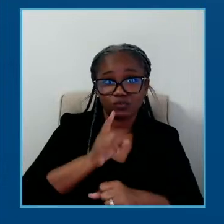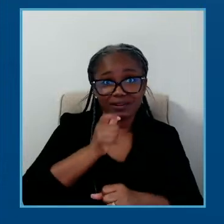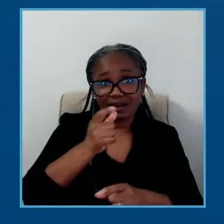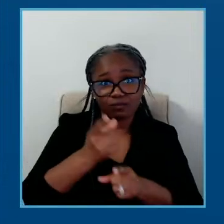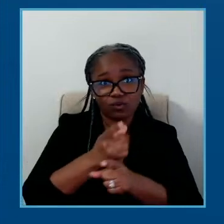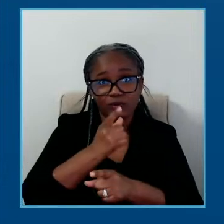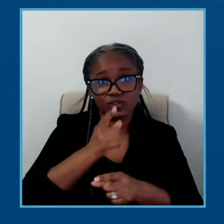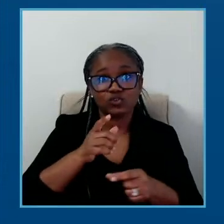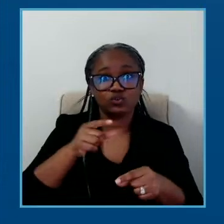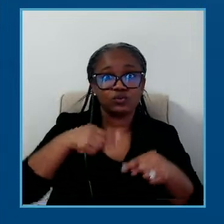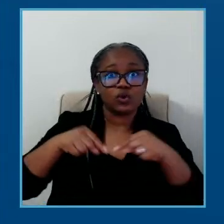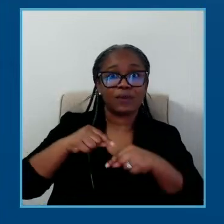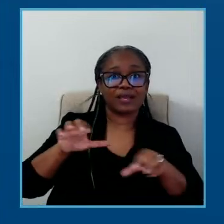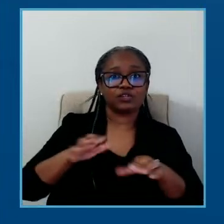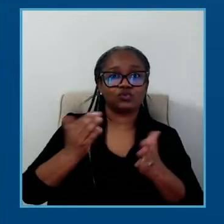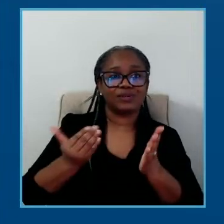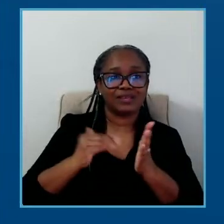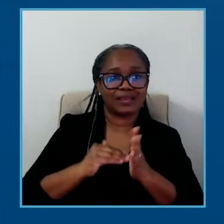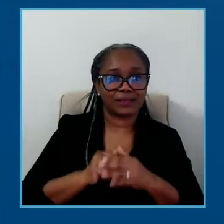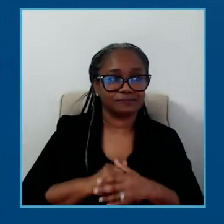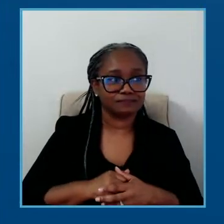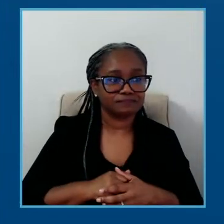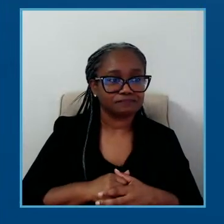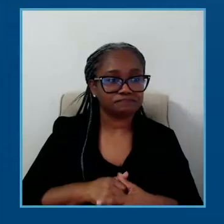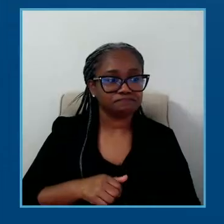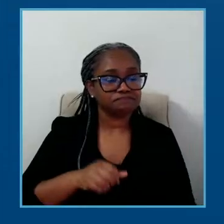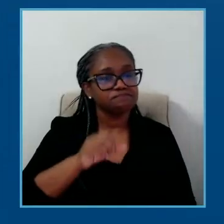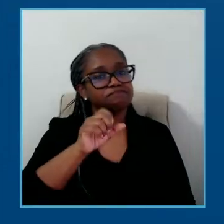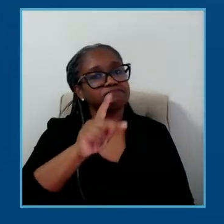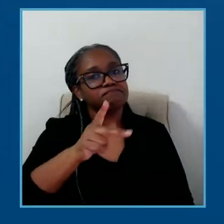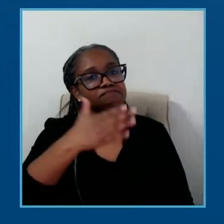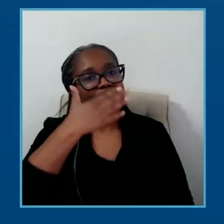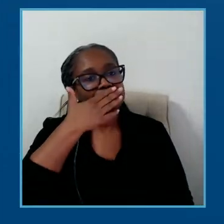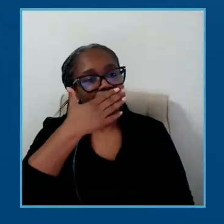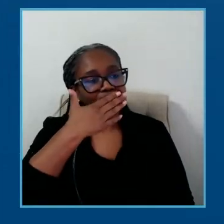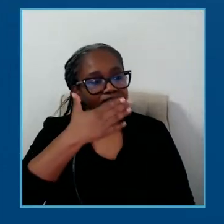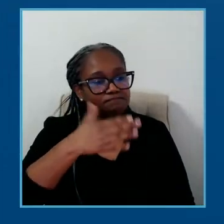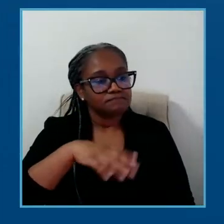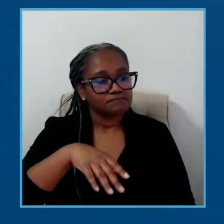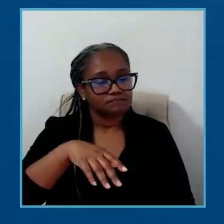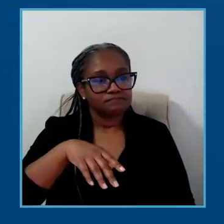Okay. I will now recognize Wendy Davis.